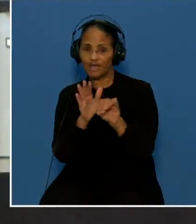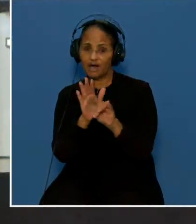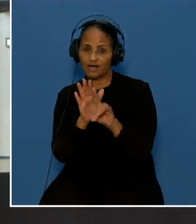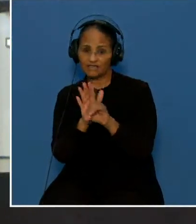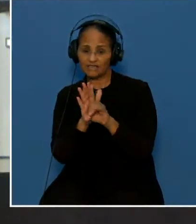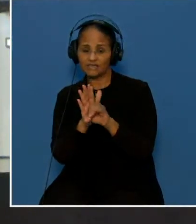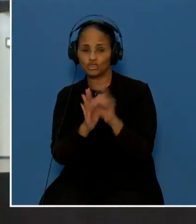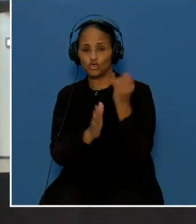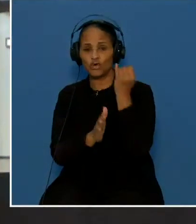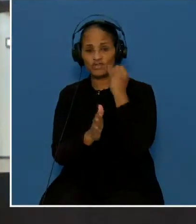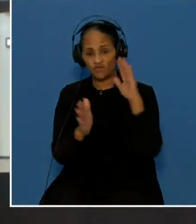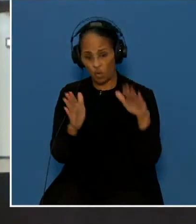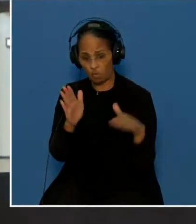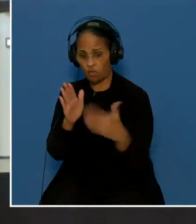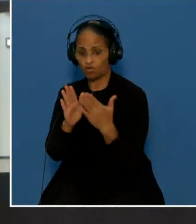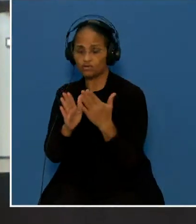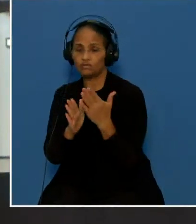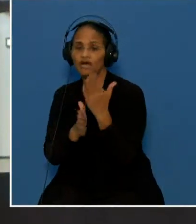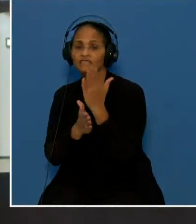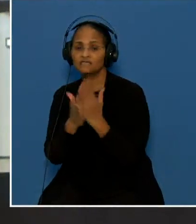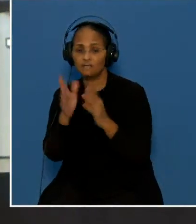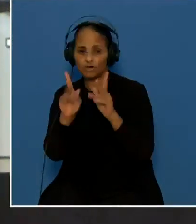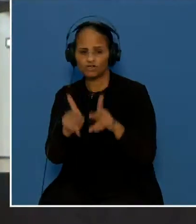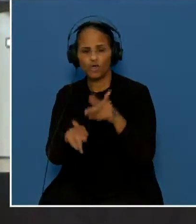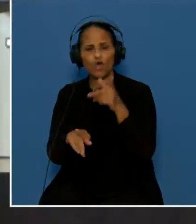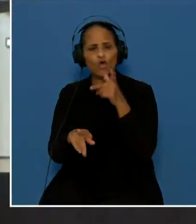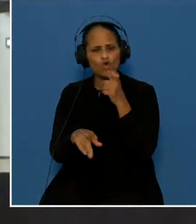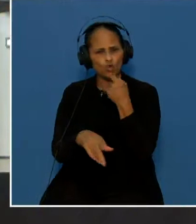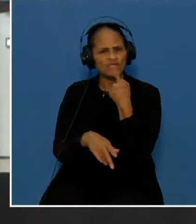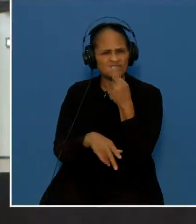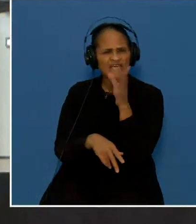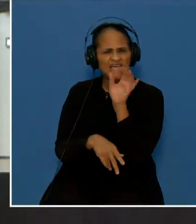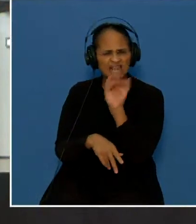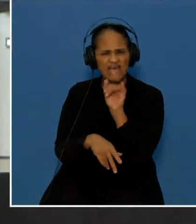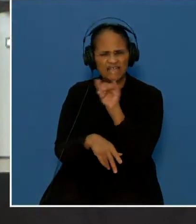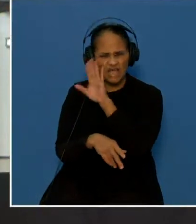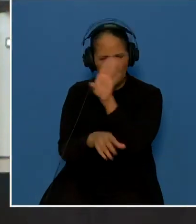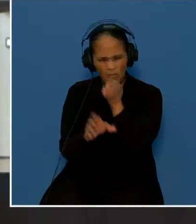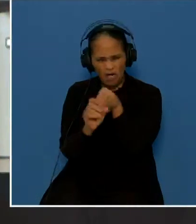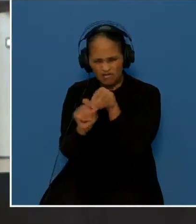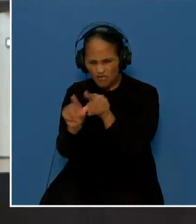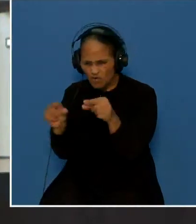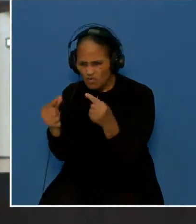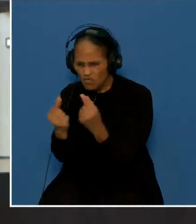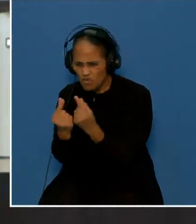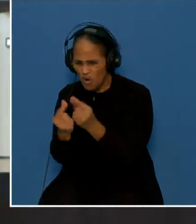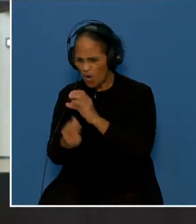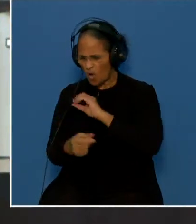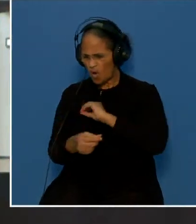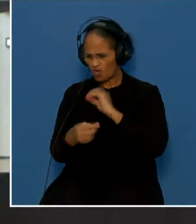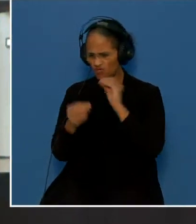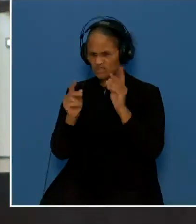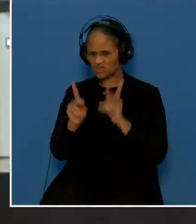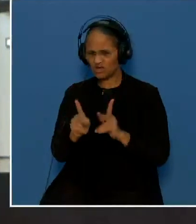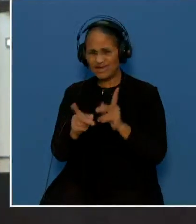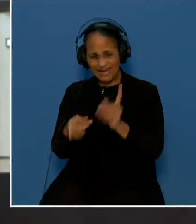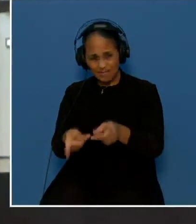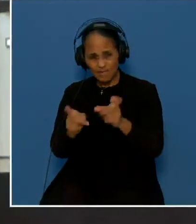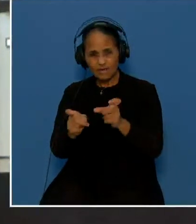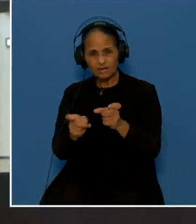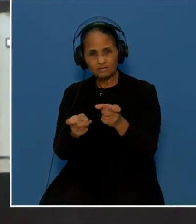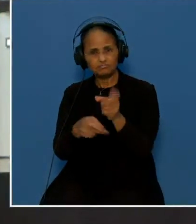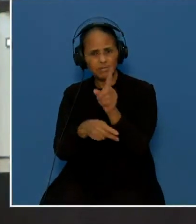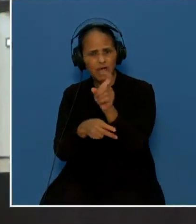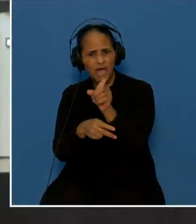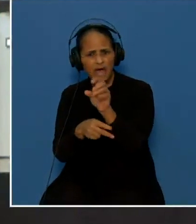are approached by someone who's claiming to be a consumer affairs officer, immediately ask them for their